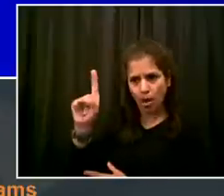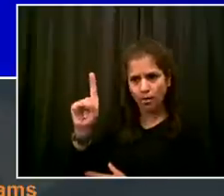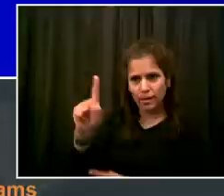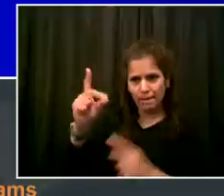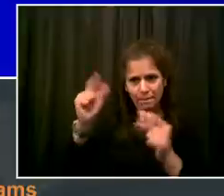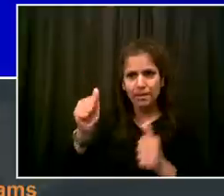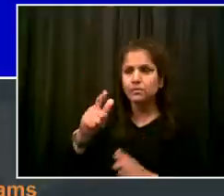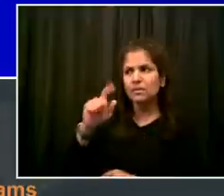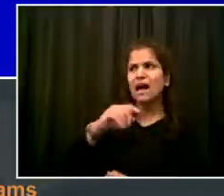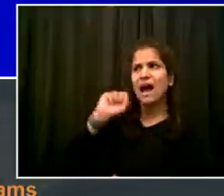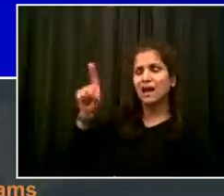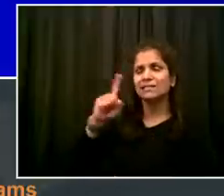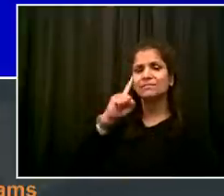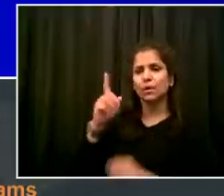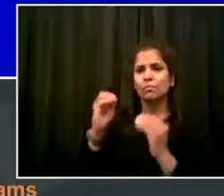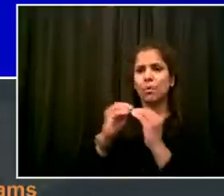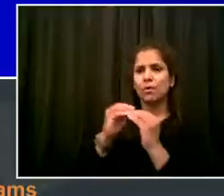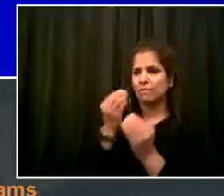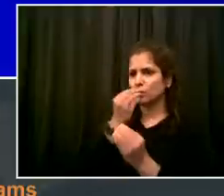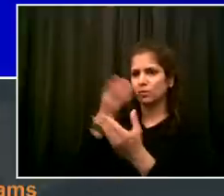pick up that phone and we will get it to you.